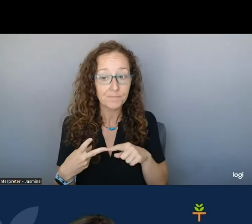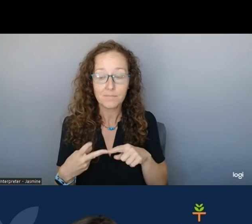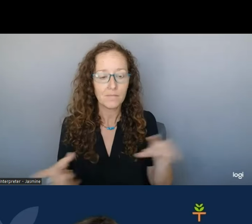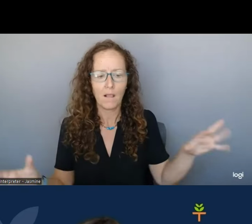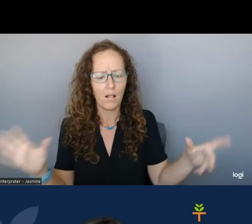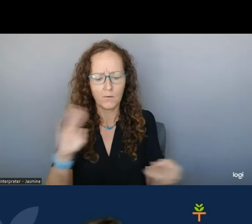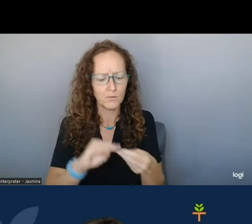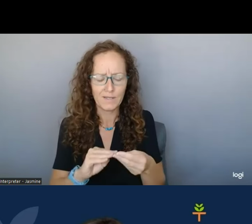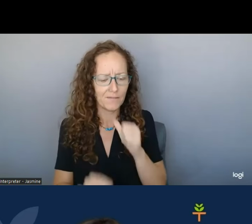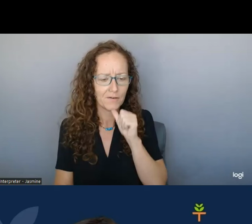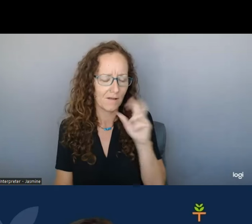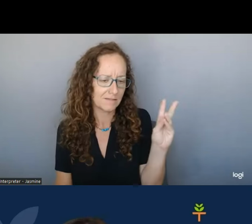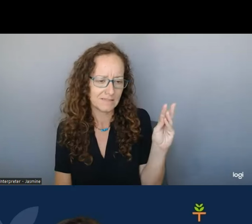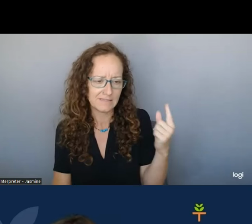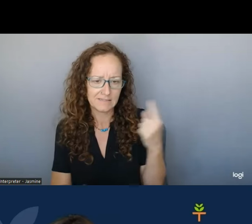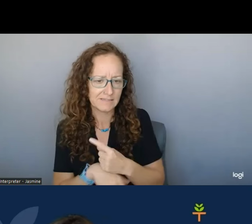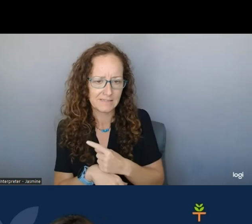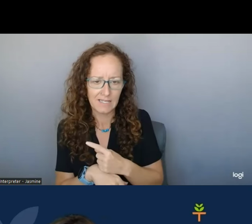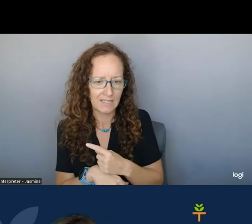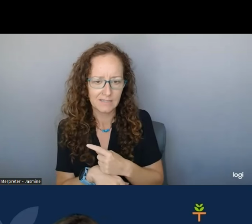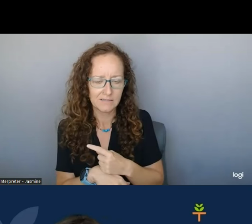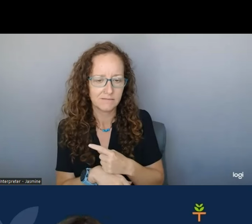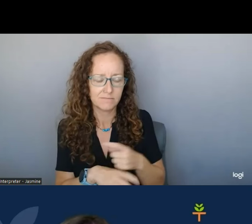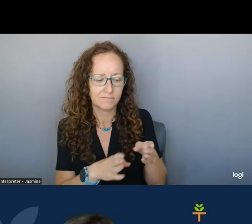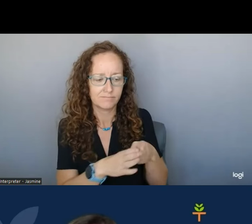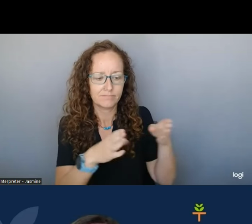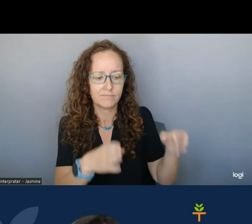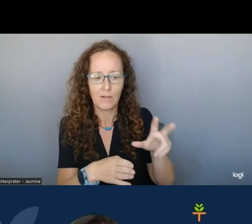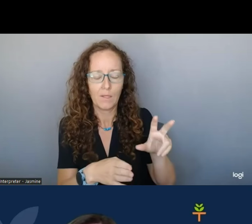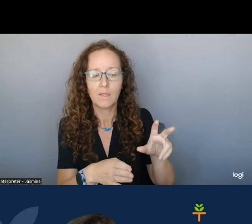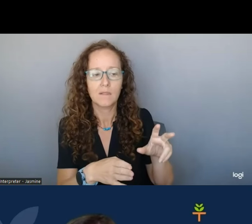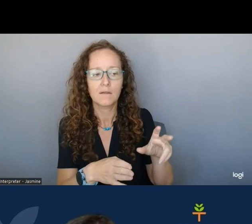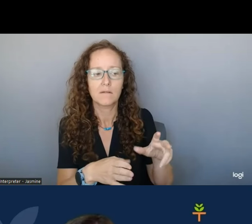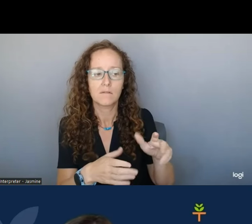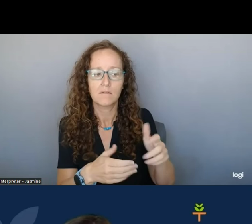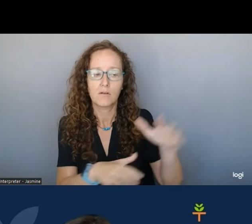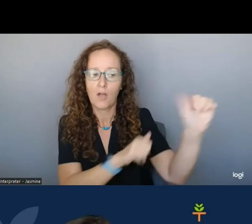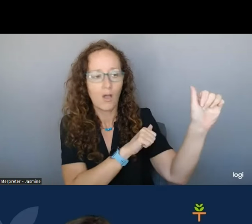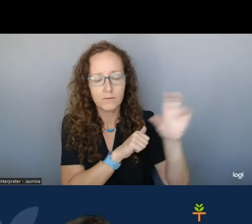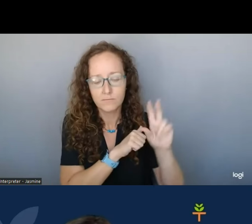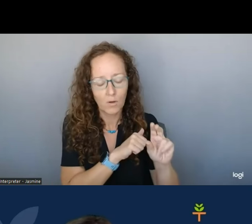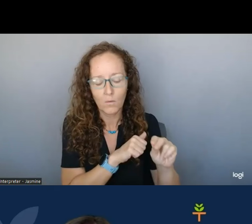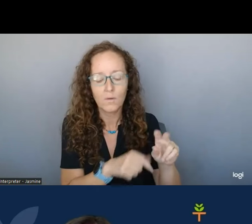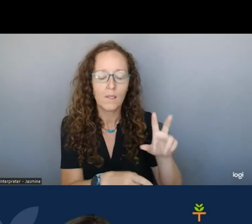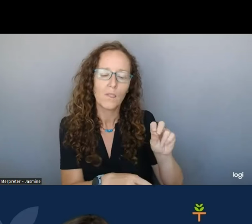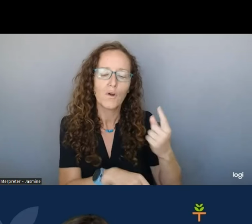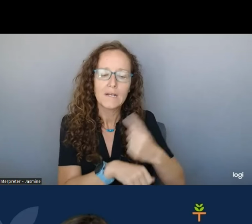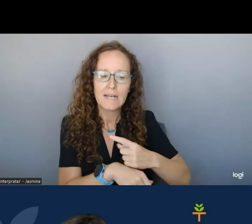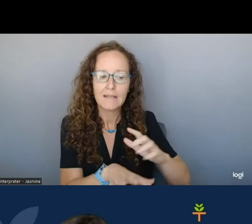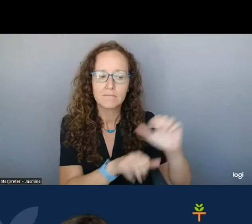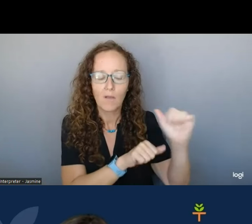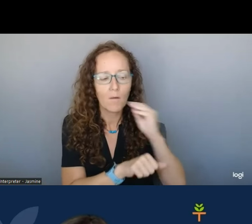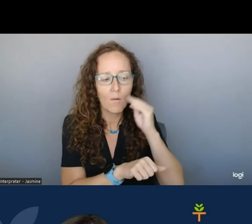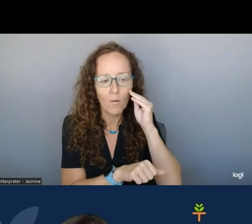days out of the hospital before returning home. So you'd be in that same benefit period. So in the scenario I